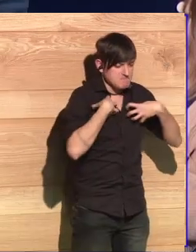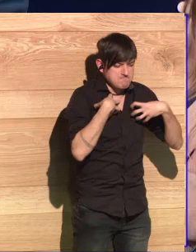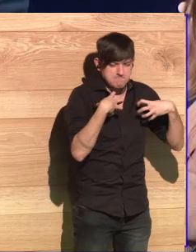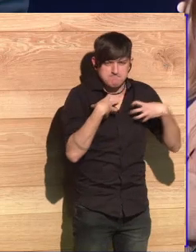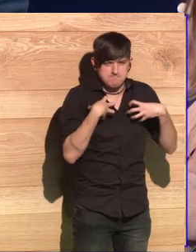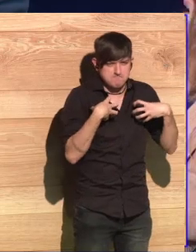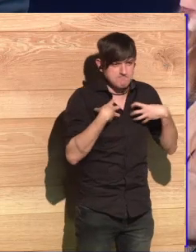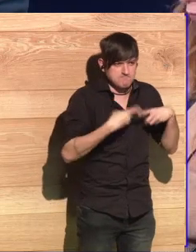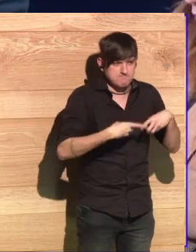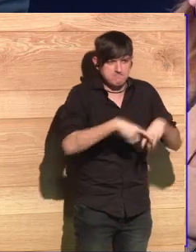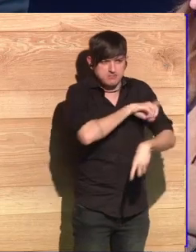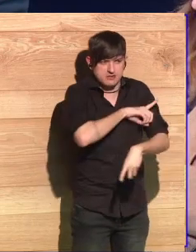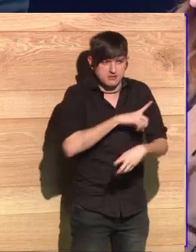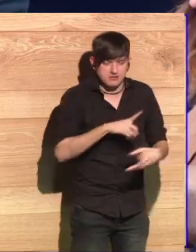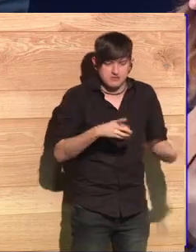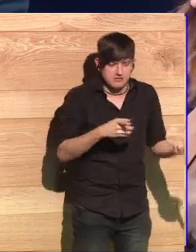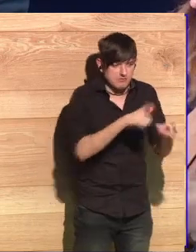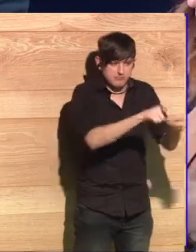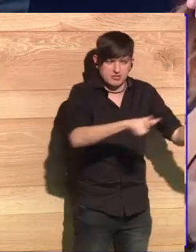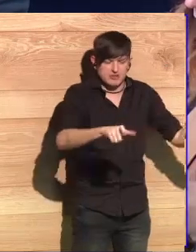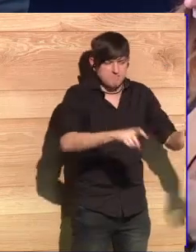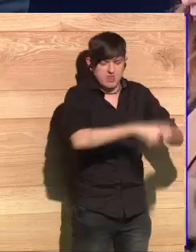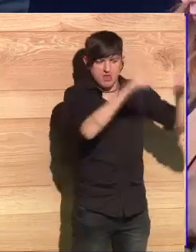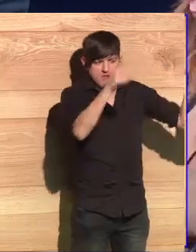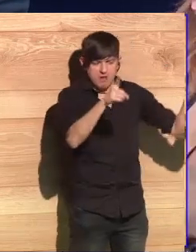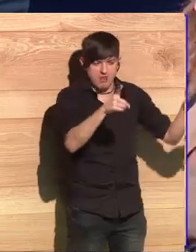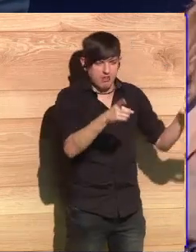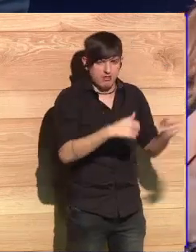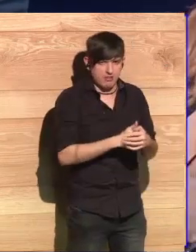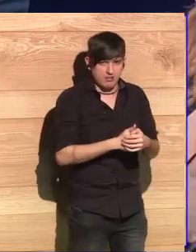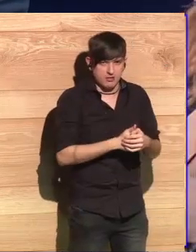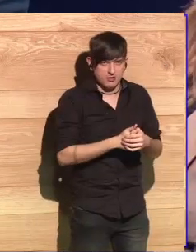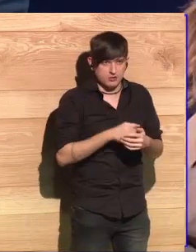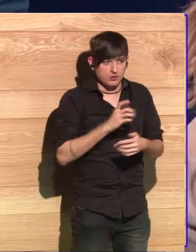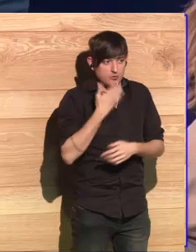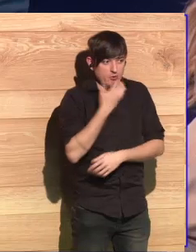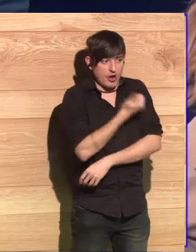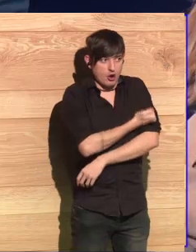But of course, drugs do bring that horrible selfishness with them.